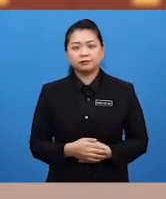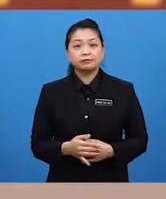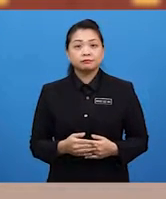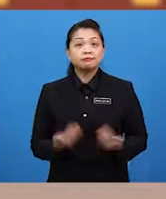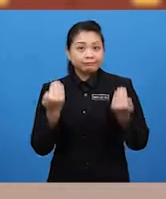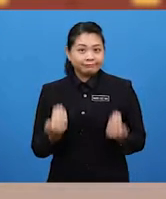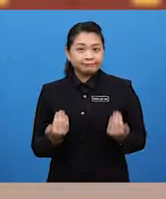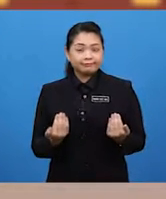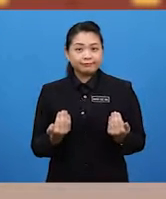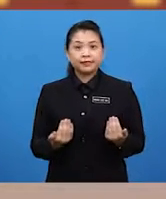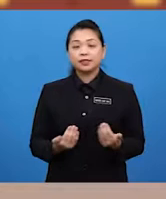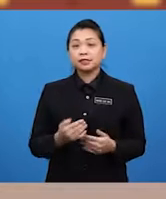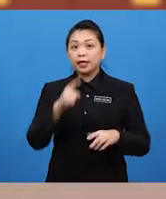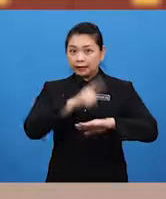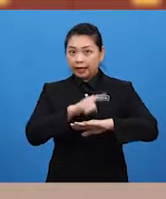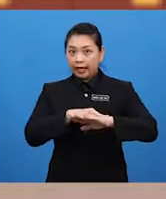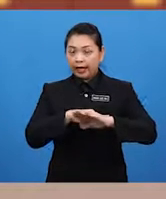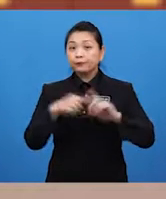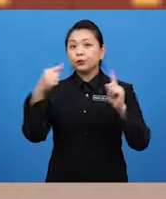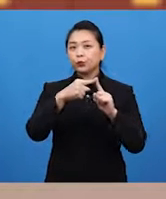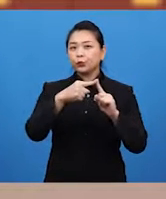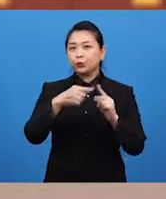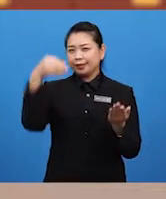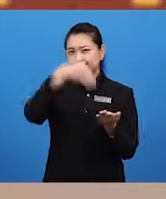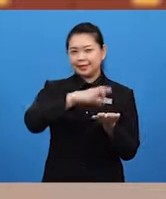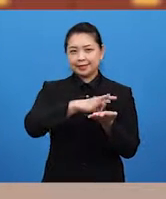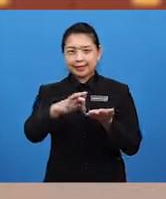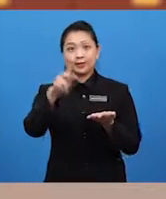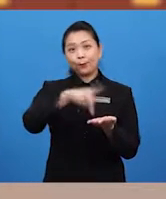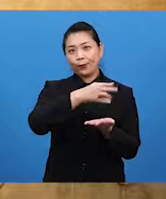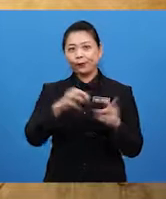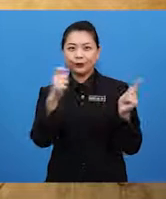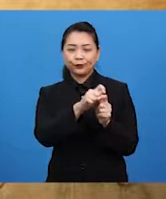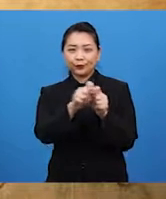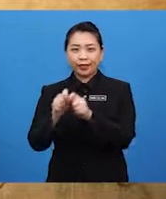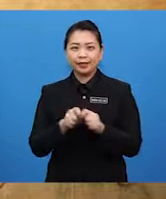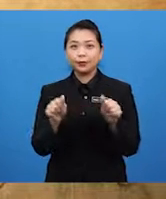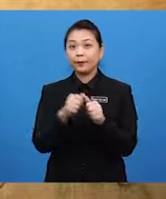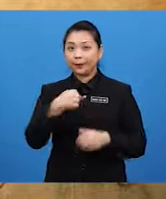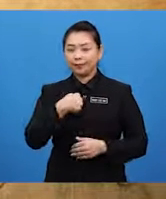Now, it's time to recite the poem together with me.